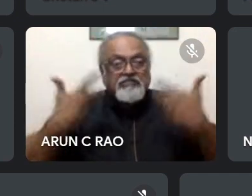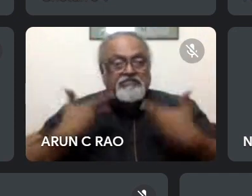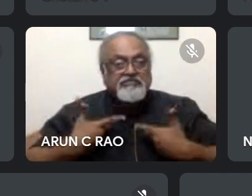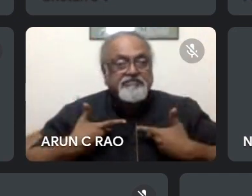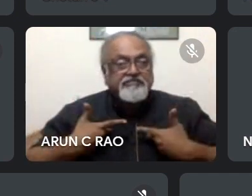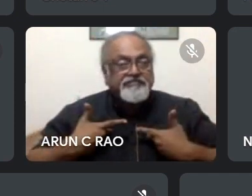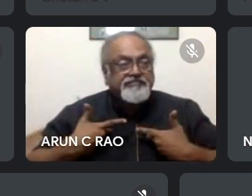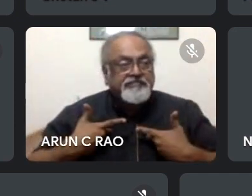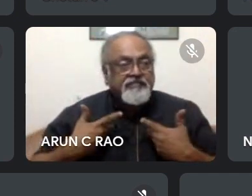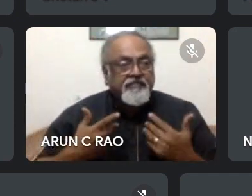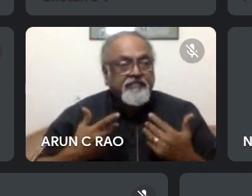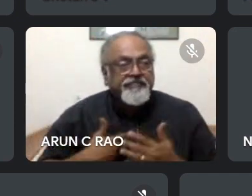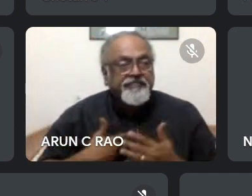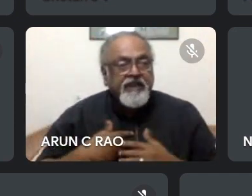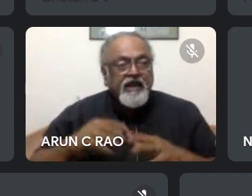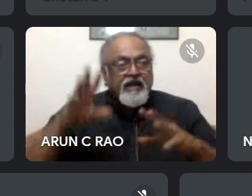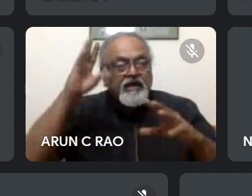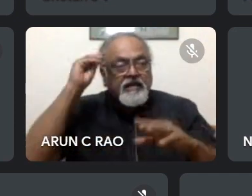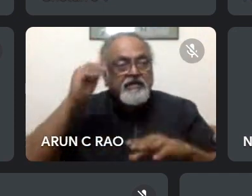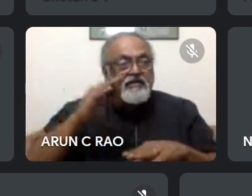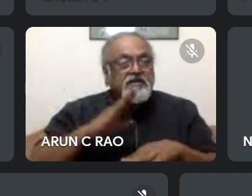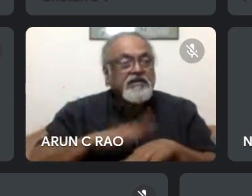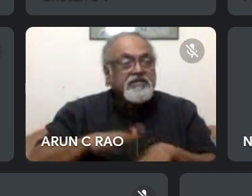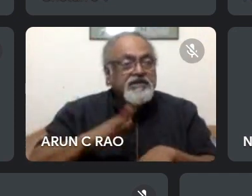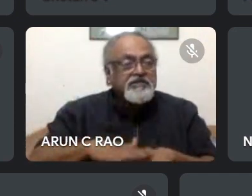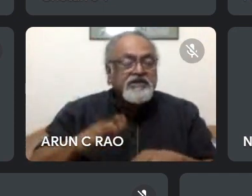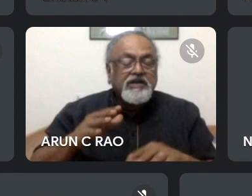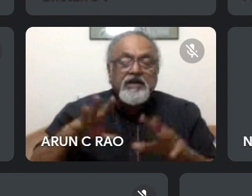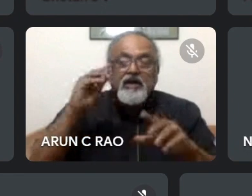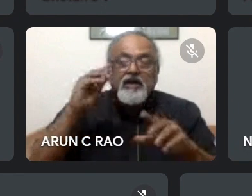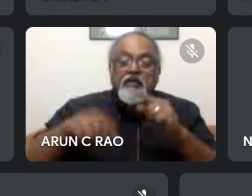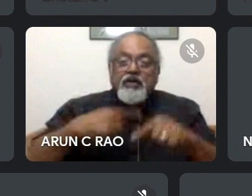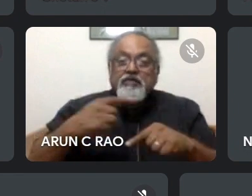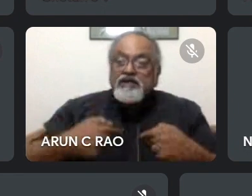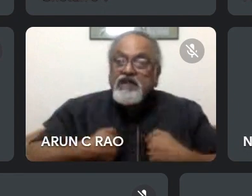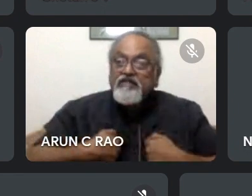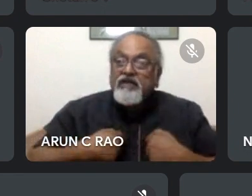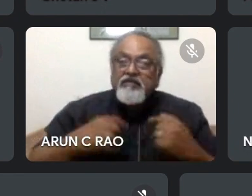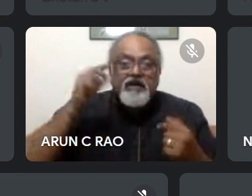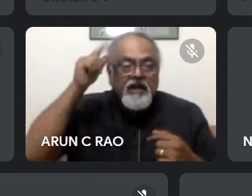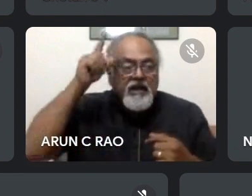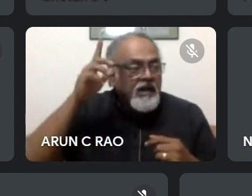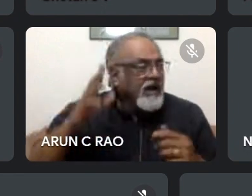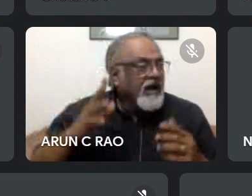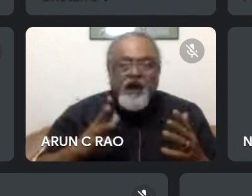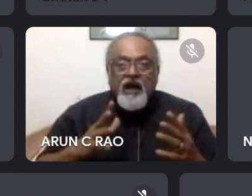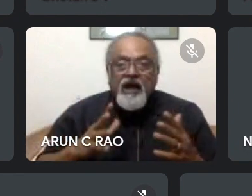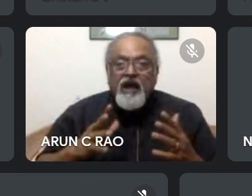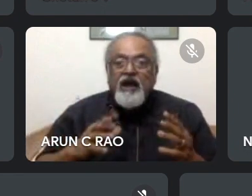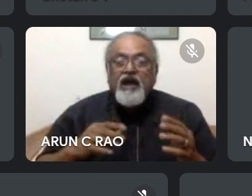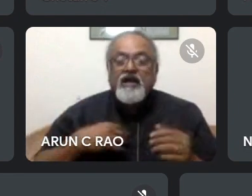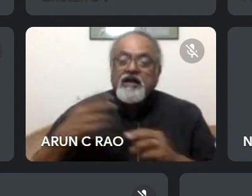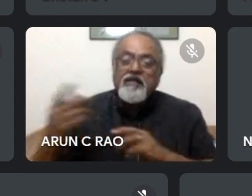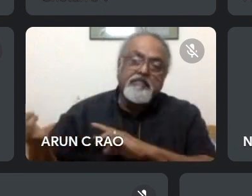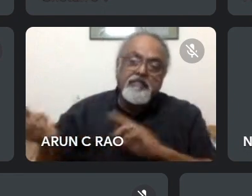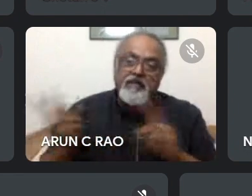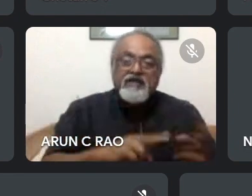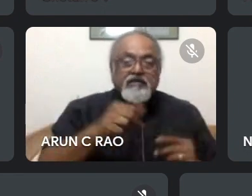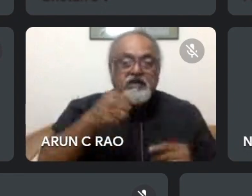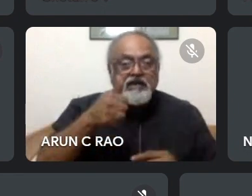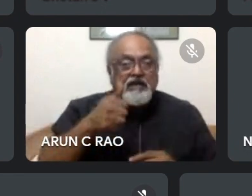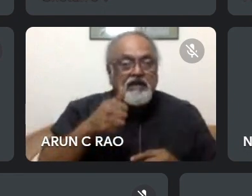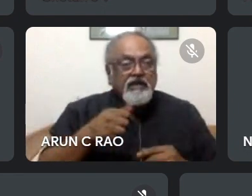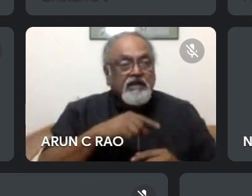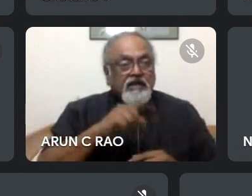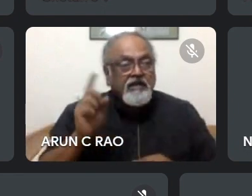this, it was a learning experience for me. I was learning things about myself. Then I moved back to India, and that's when I had